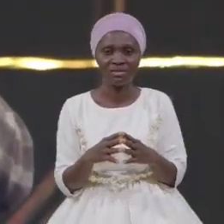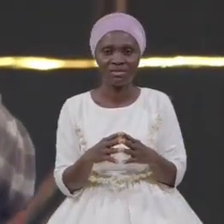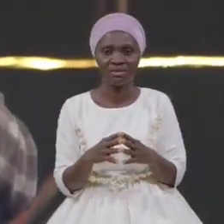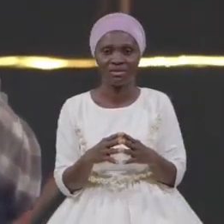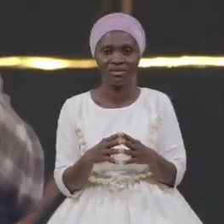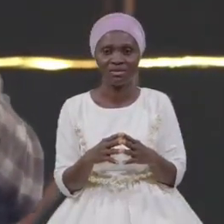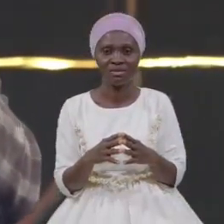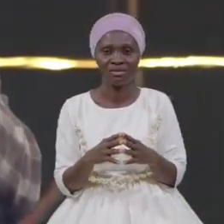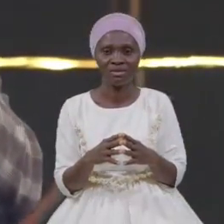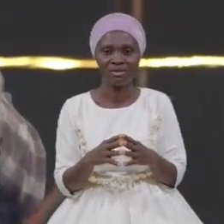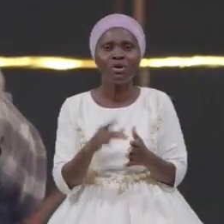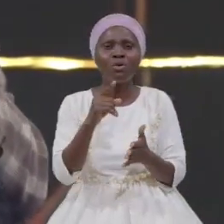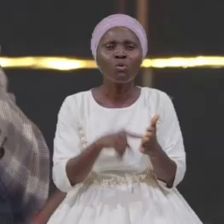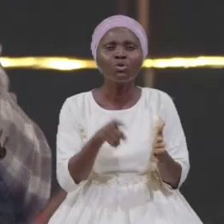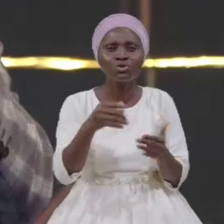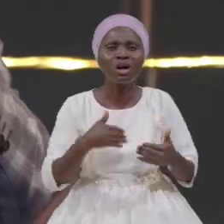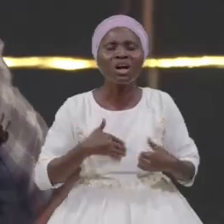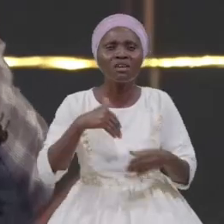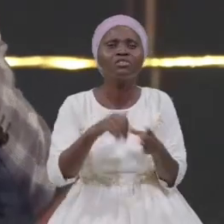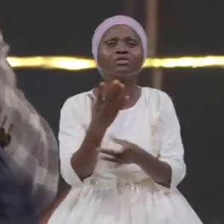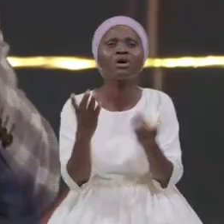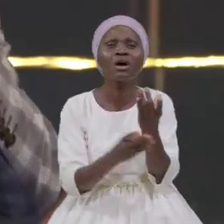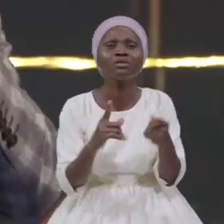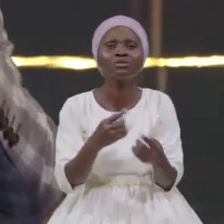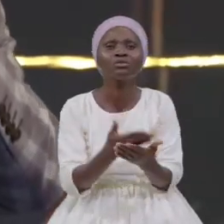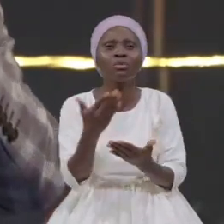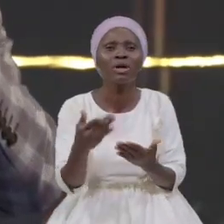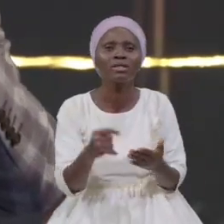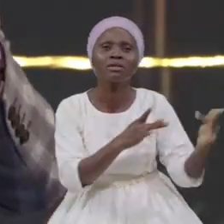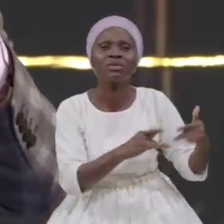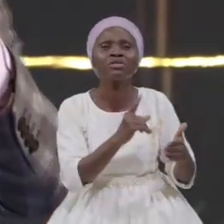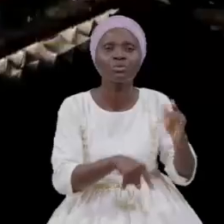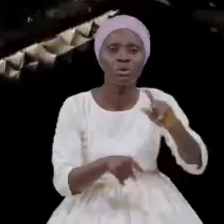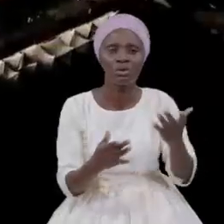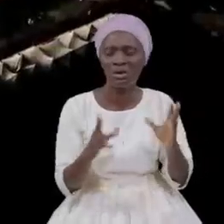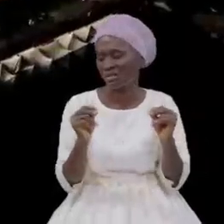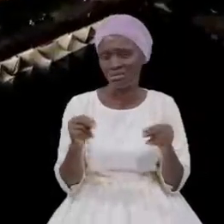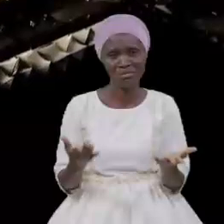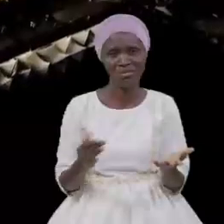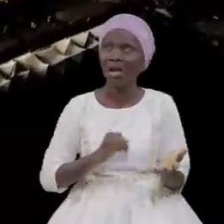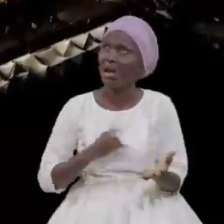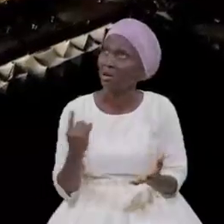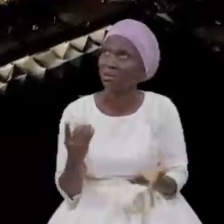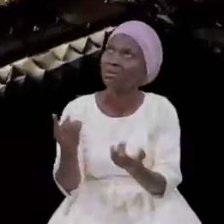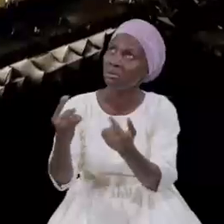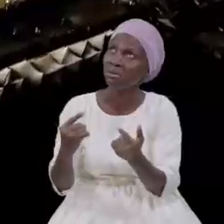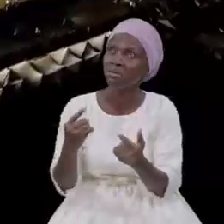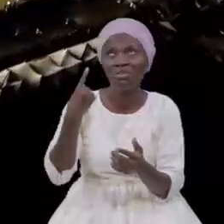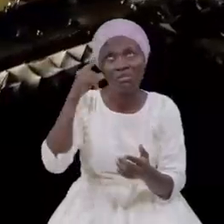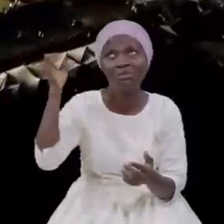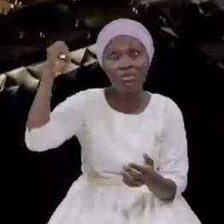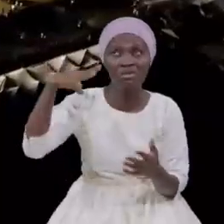What do you have in your hand to buy the mercy? No. I just come for grace.